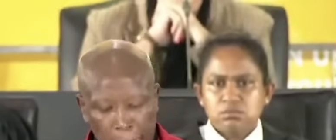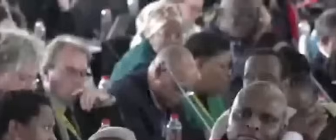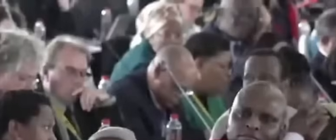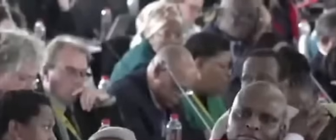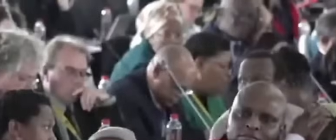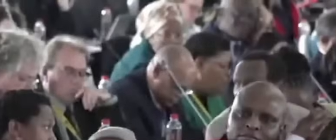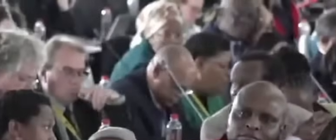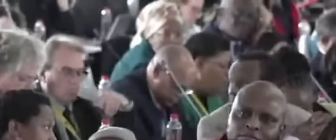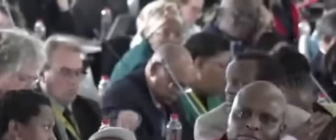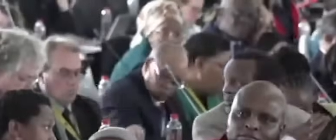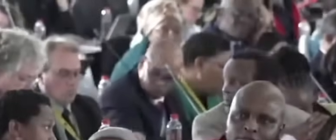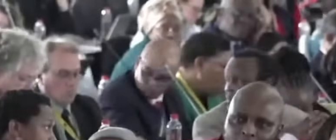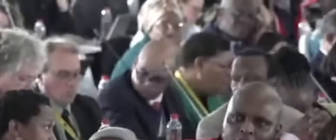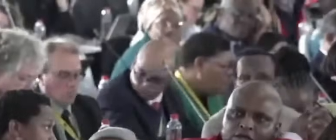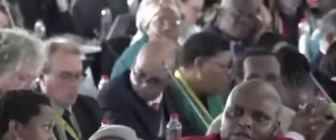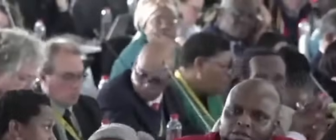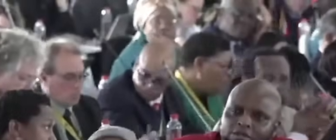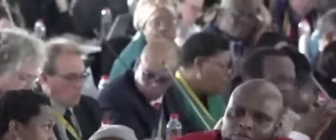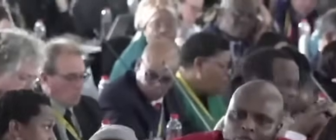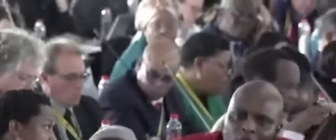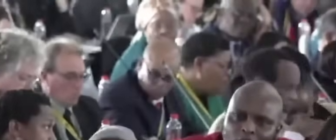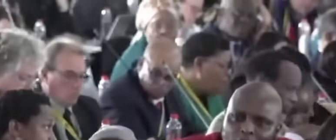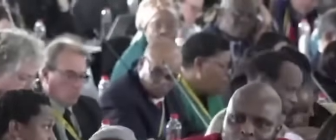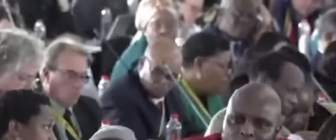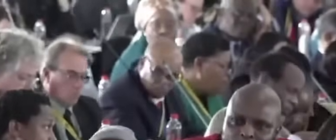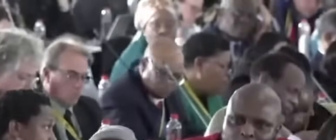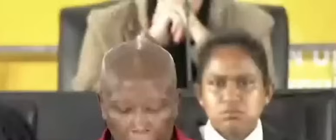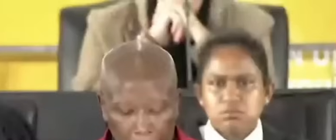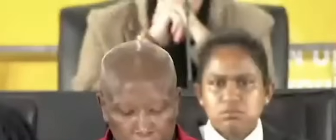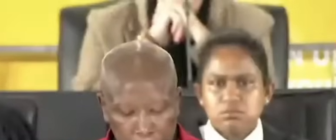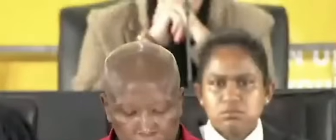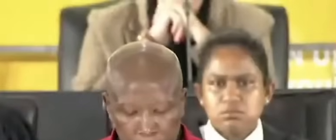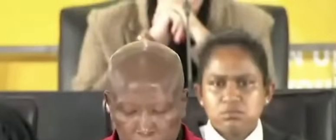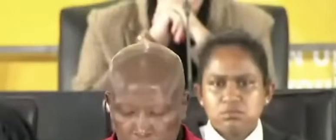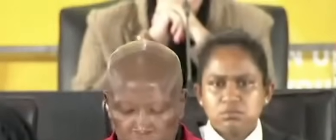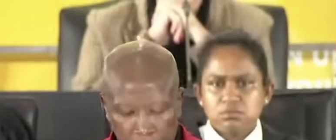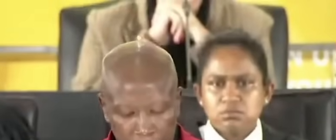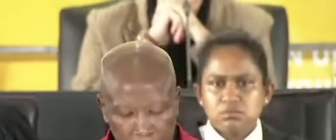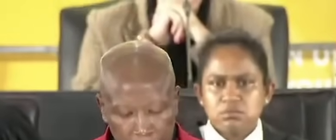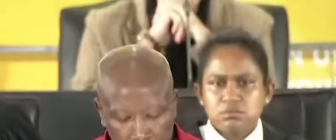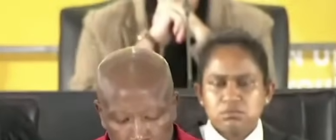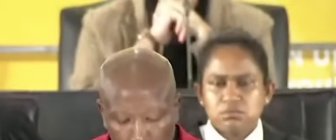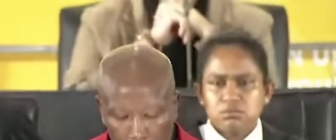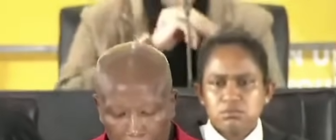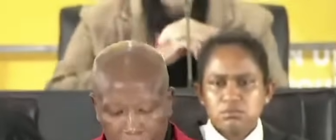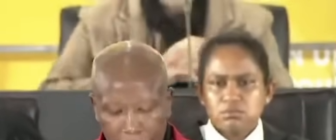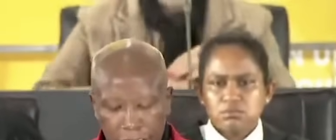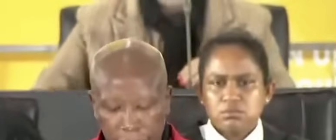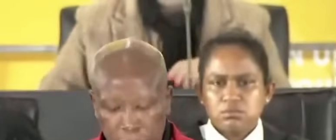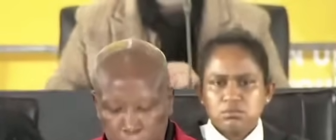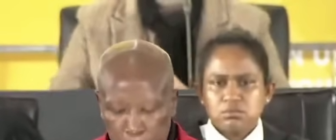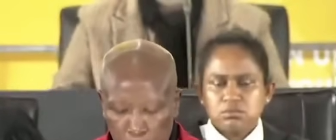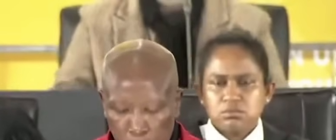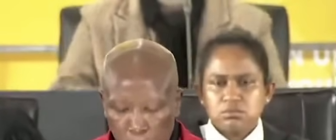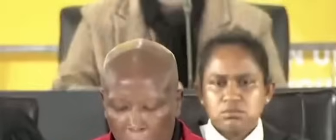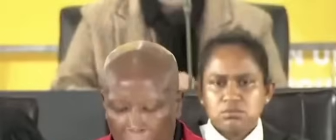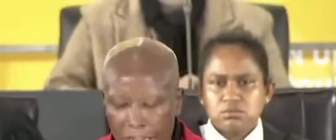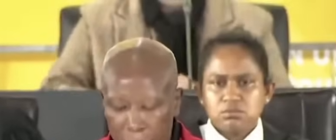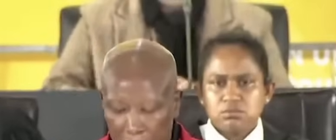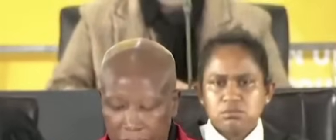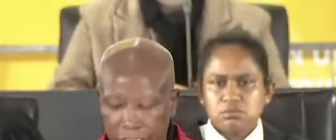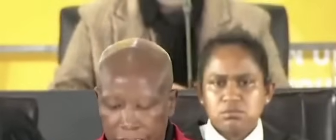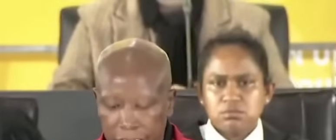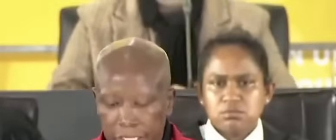clinics, and clean parks. But because you make promises and fiction in your mind, these people